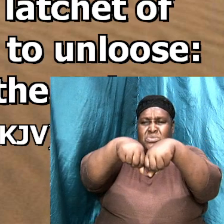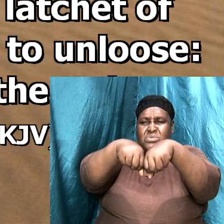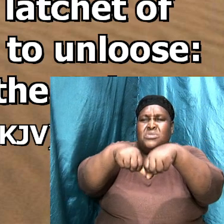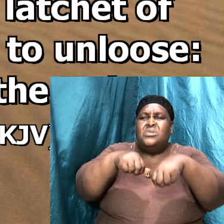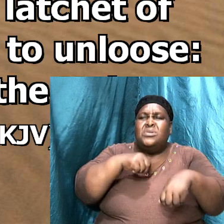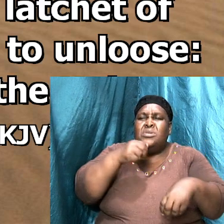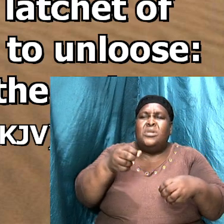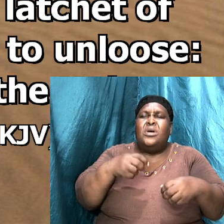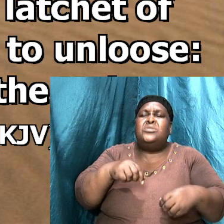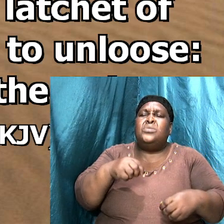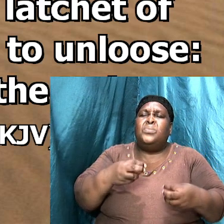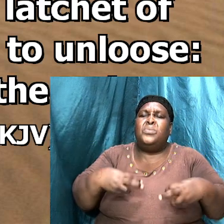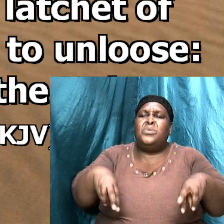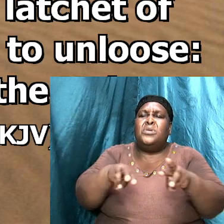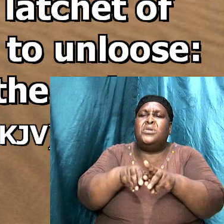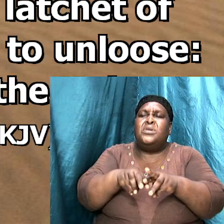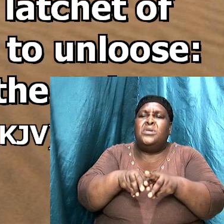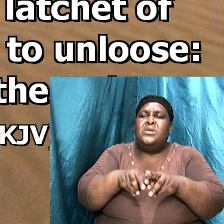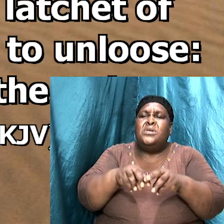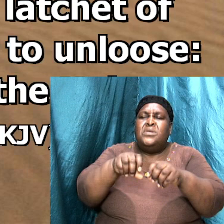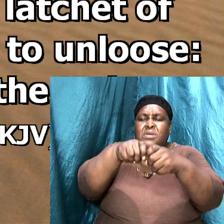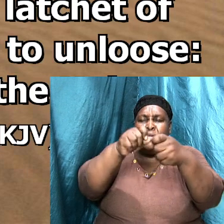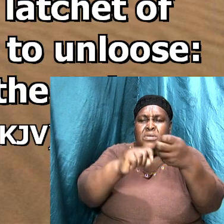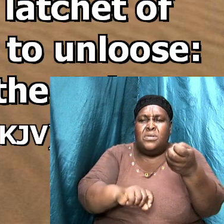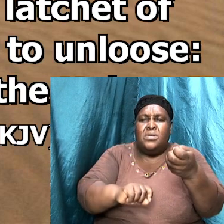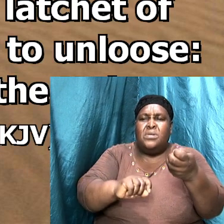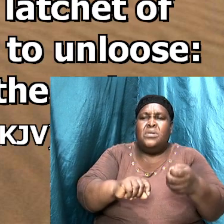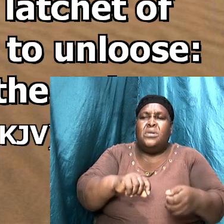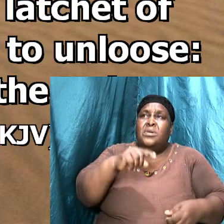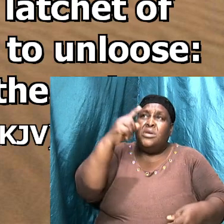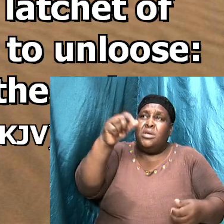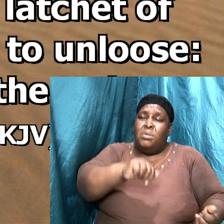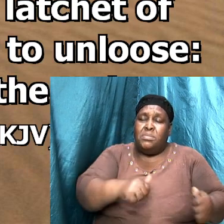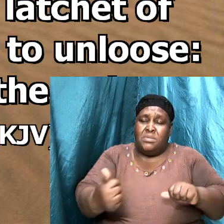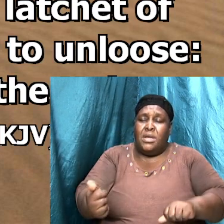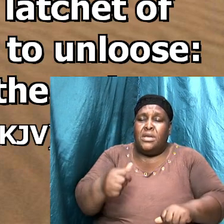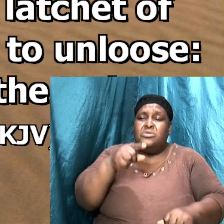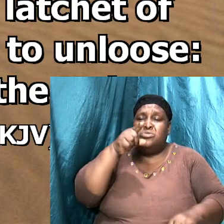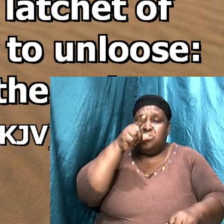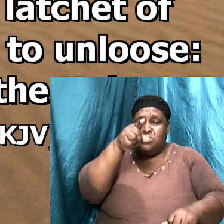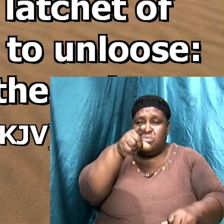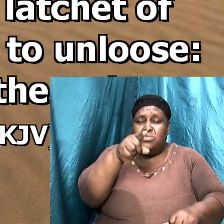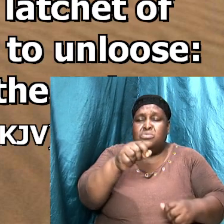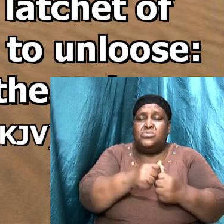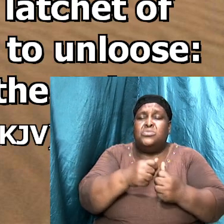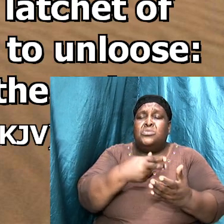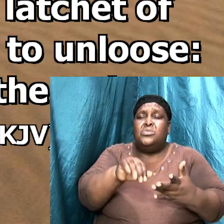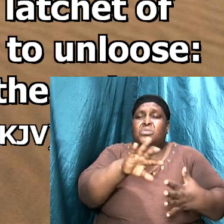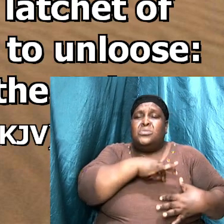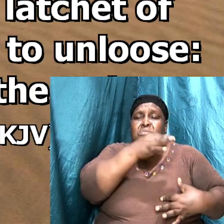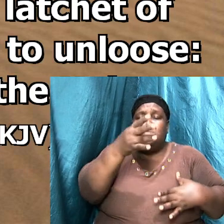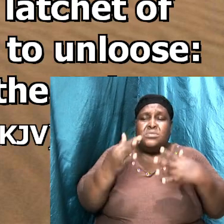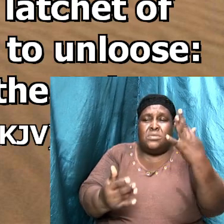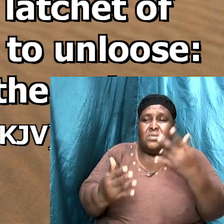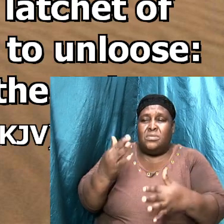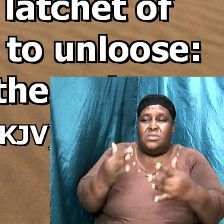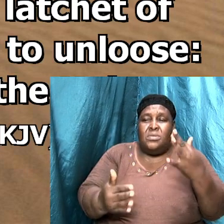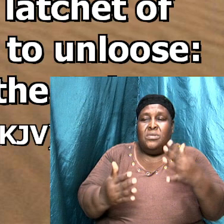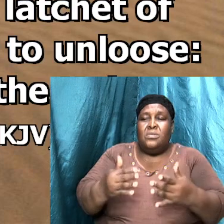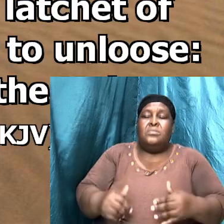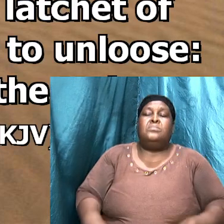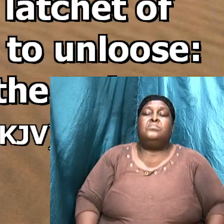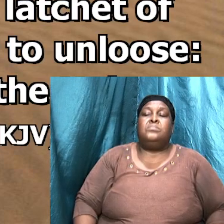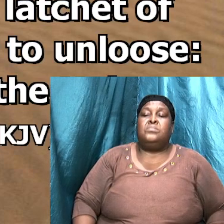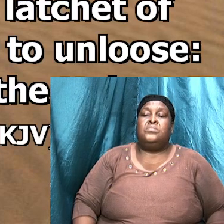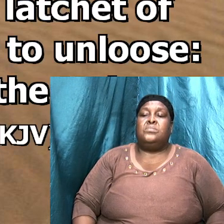unloose. He shall baptize you with the Holy Ghost and with fire. He will baptize you